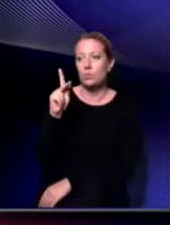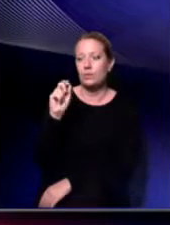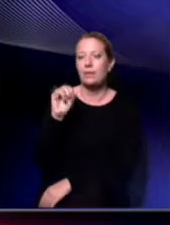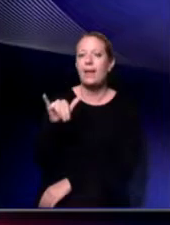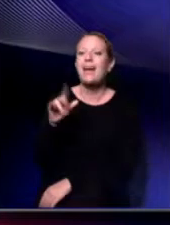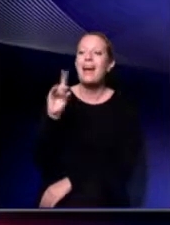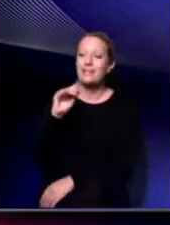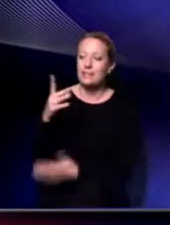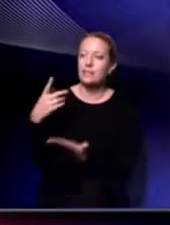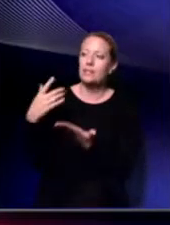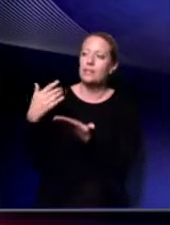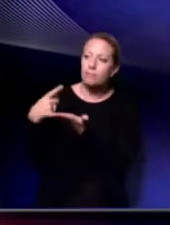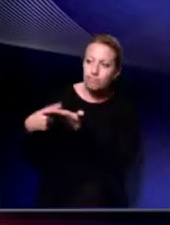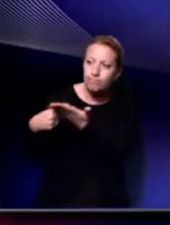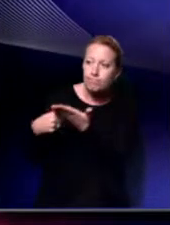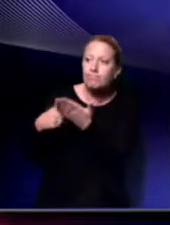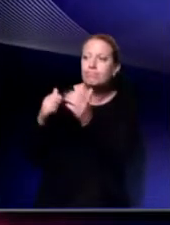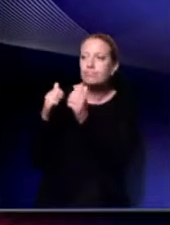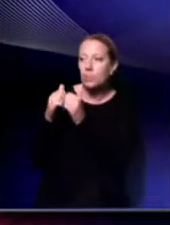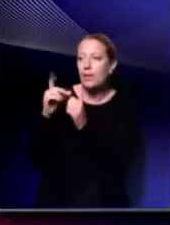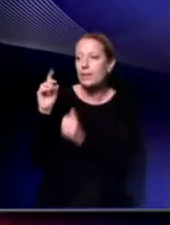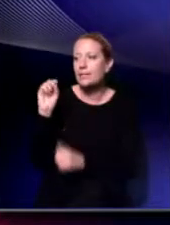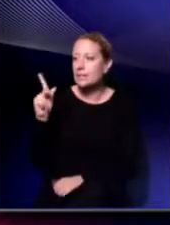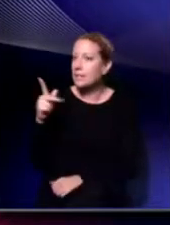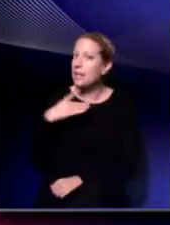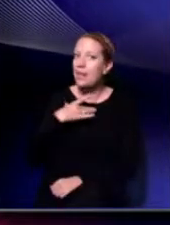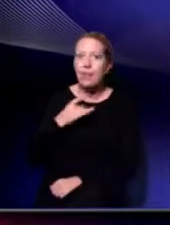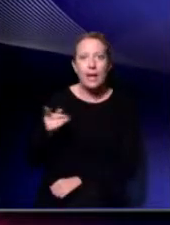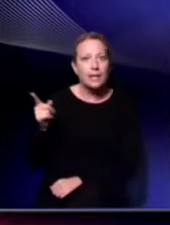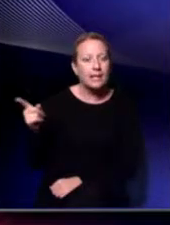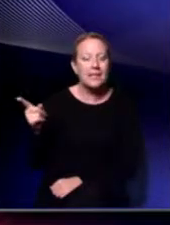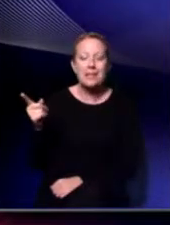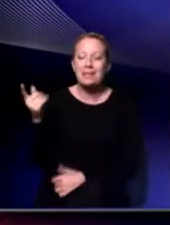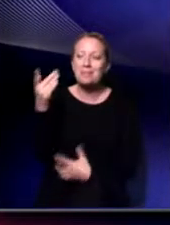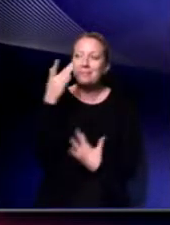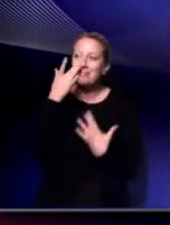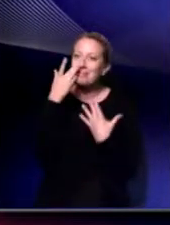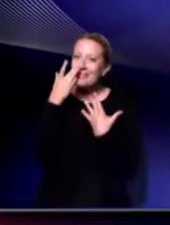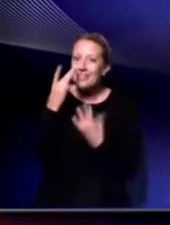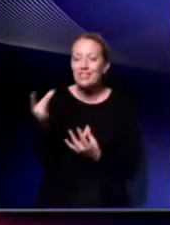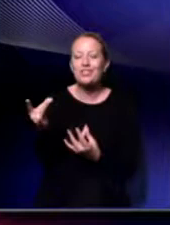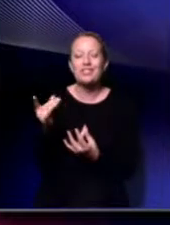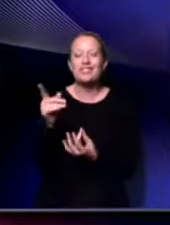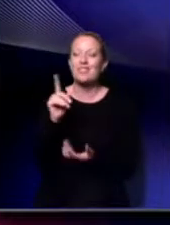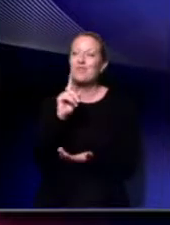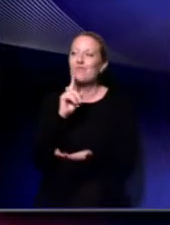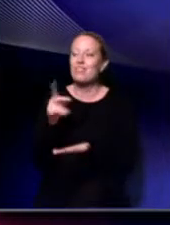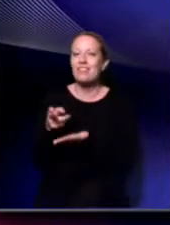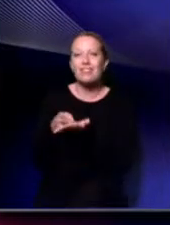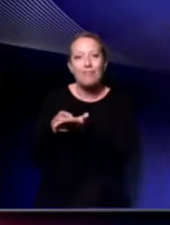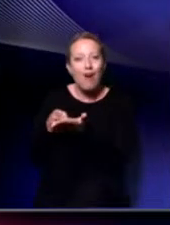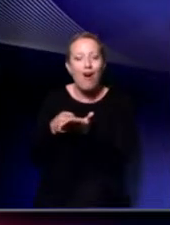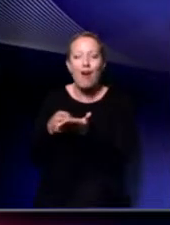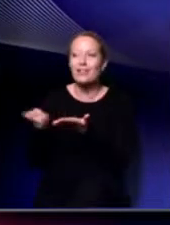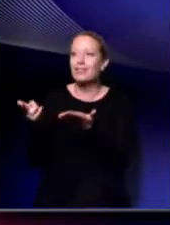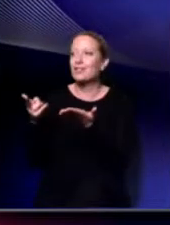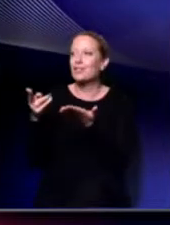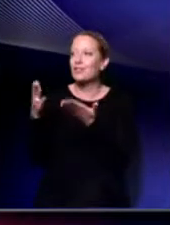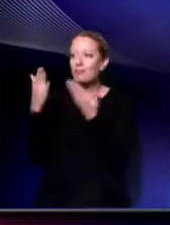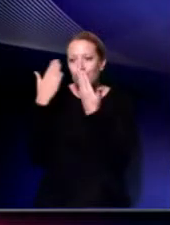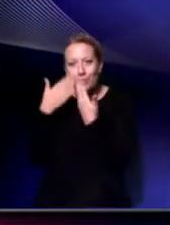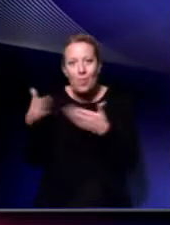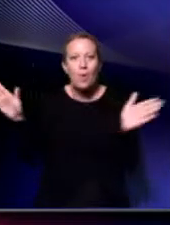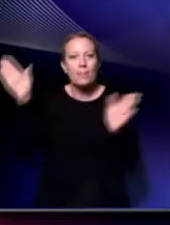did like him. I thought he was a really interesting and a very genuine kind of guy. He seemed very open